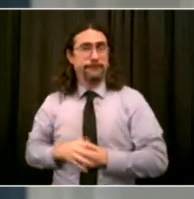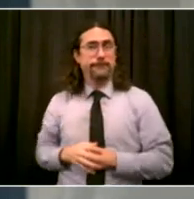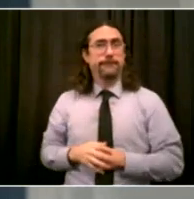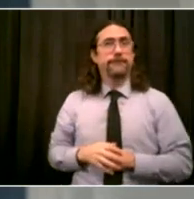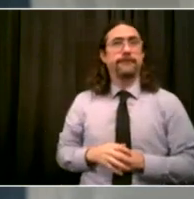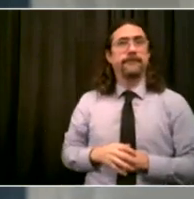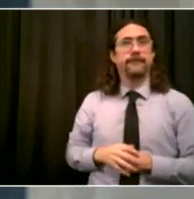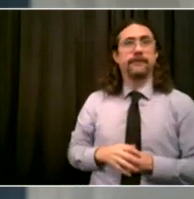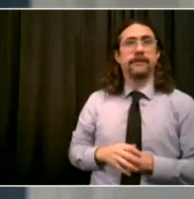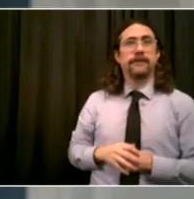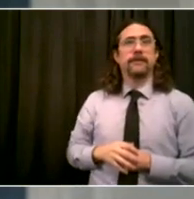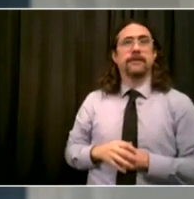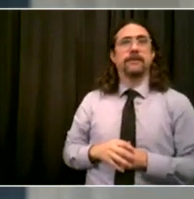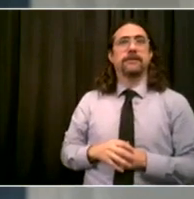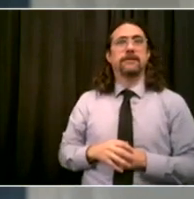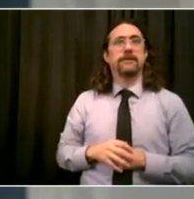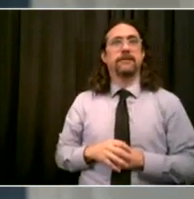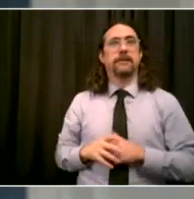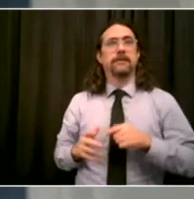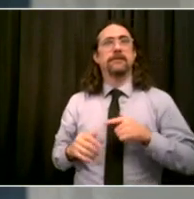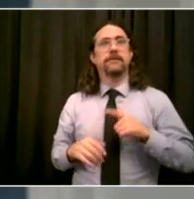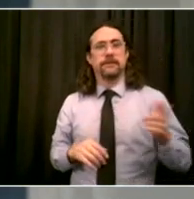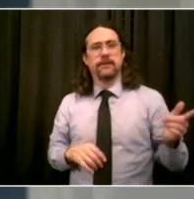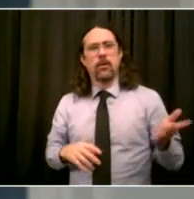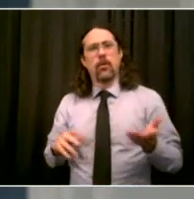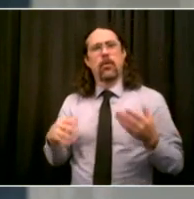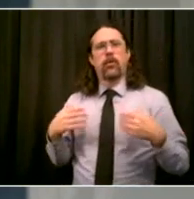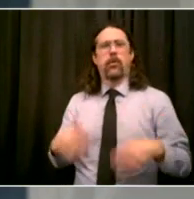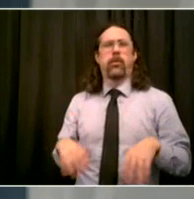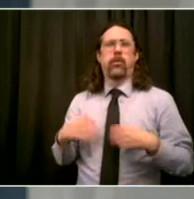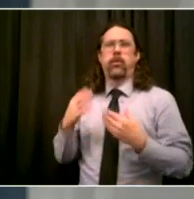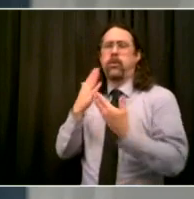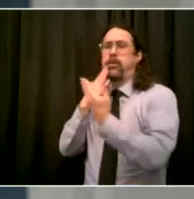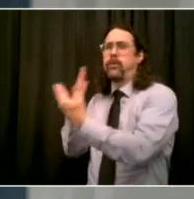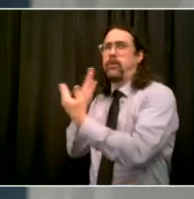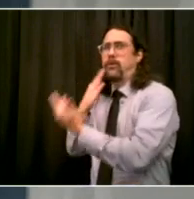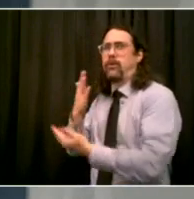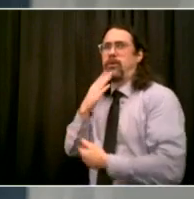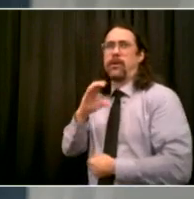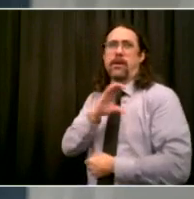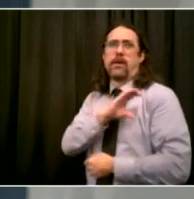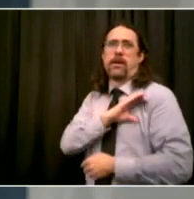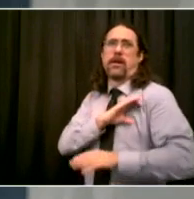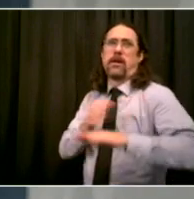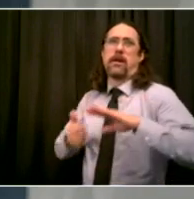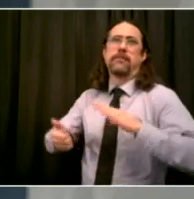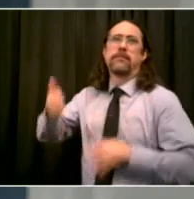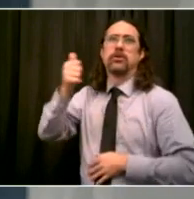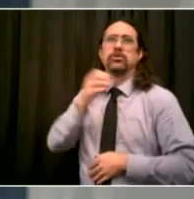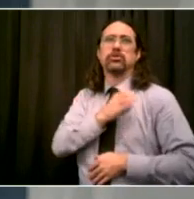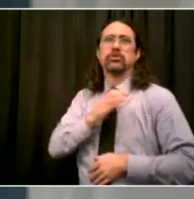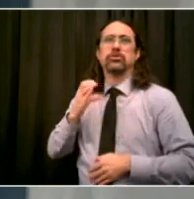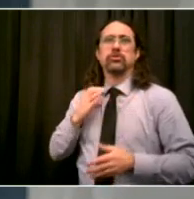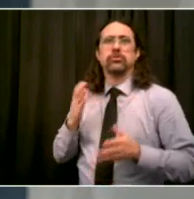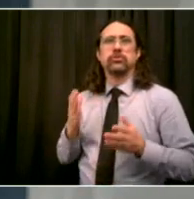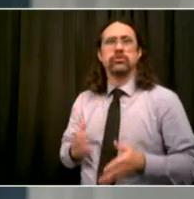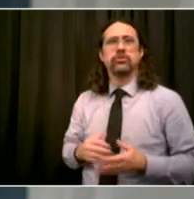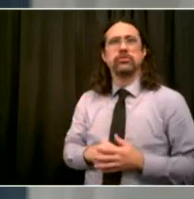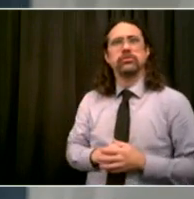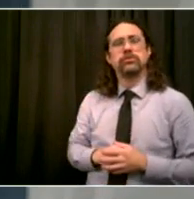stayed out there. I thought that's where I had the most impact. Leading cops where they share your vision and having the community trust